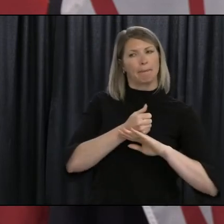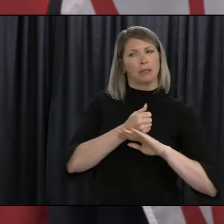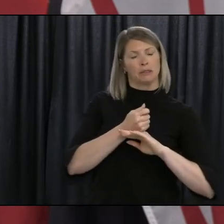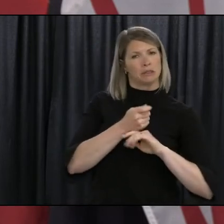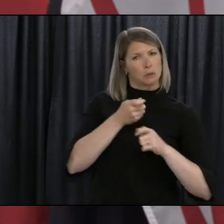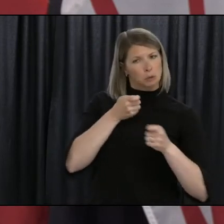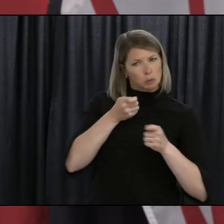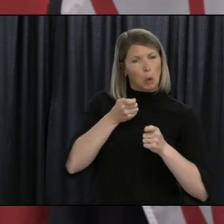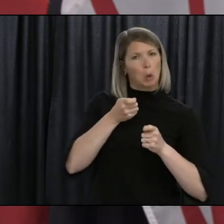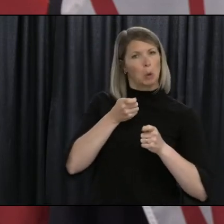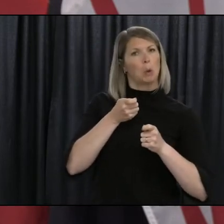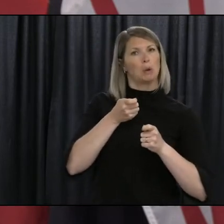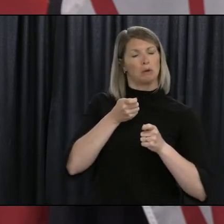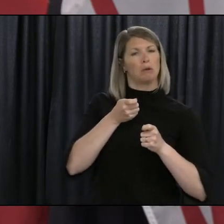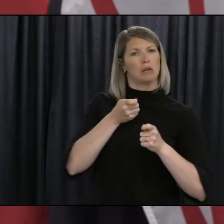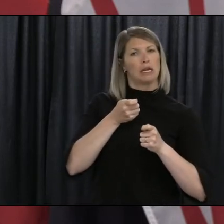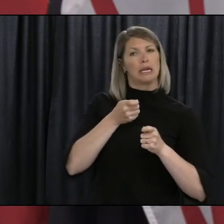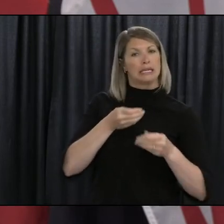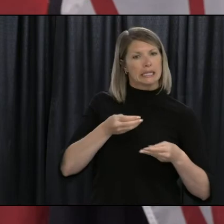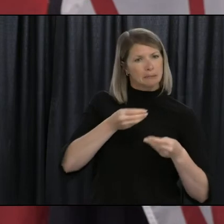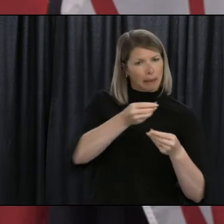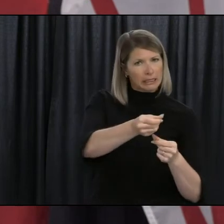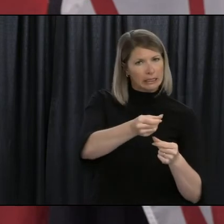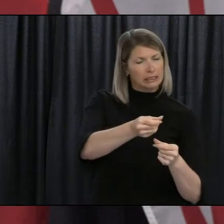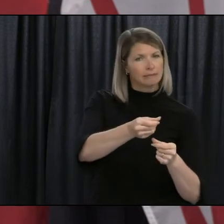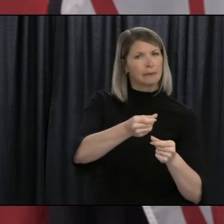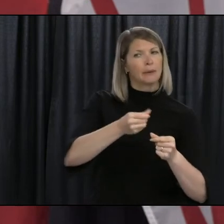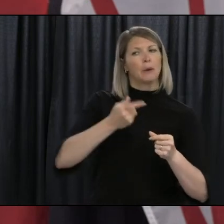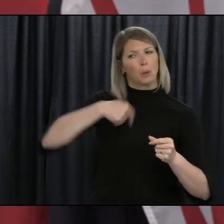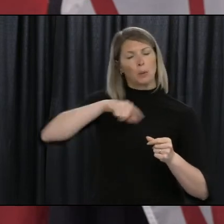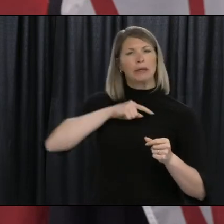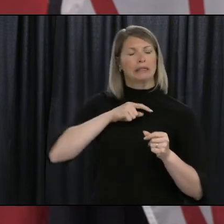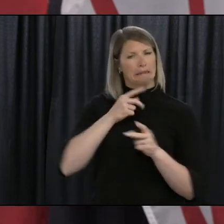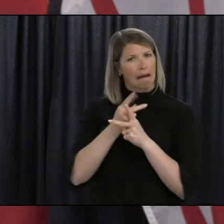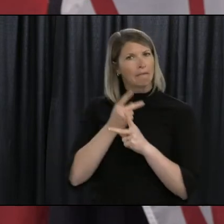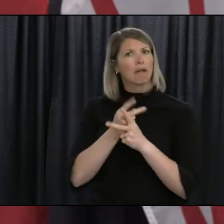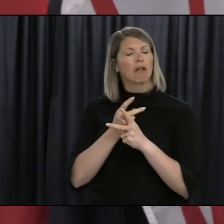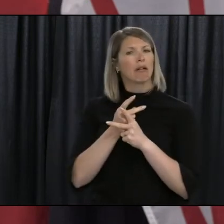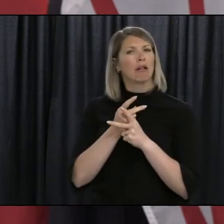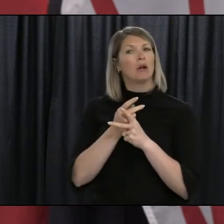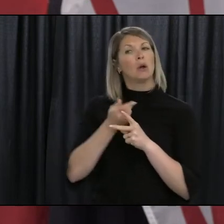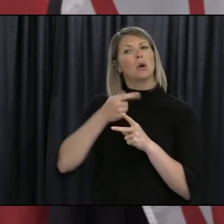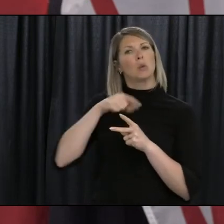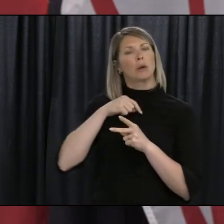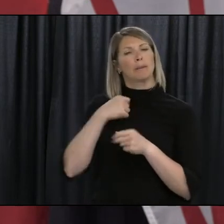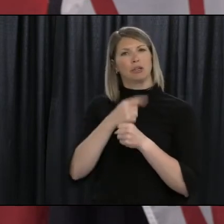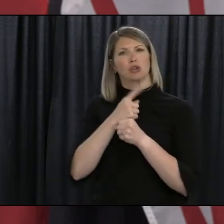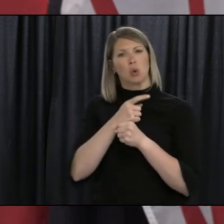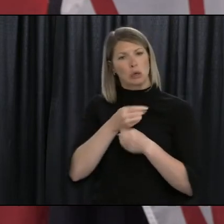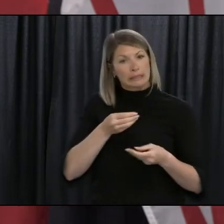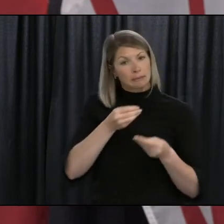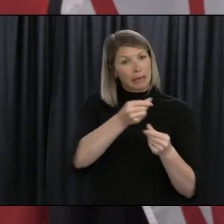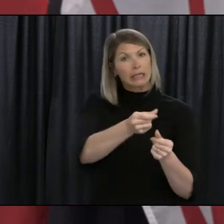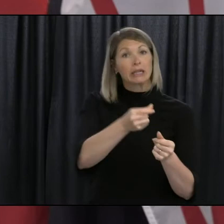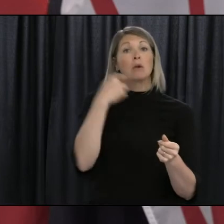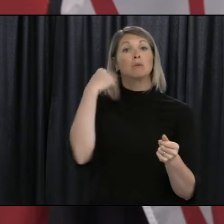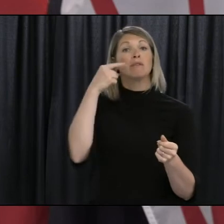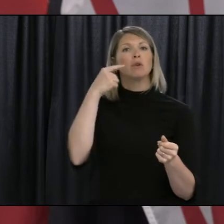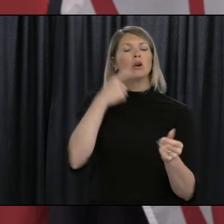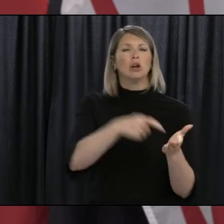prioritize spending as needed. As a government, we've prioritized spending on essential services